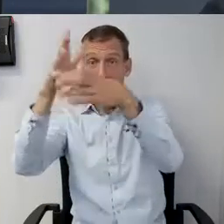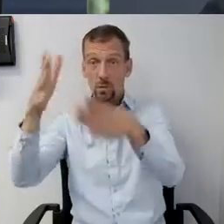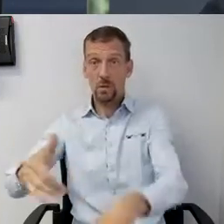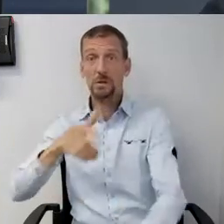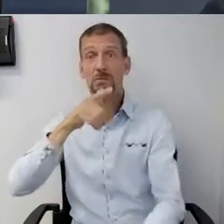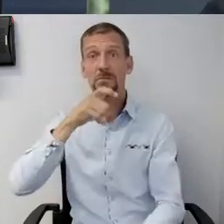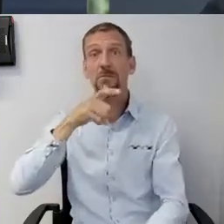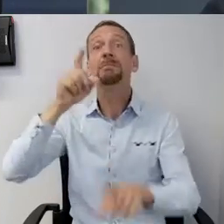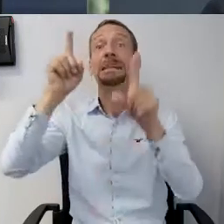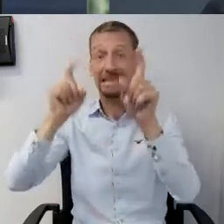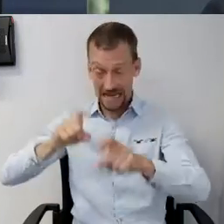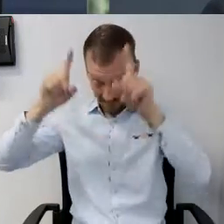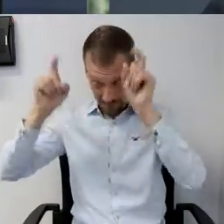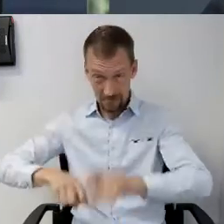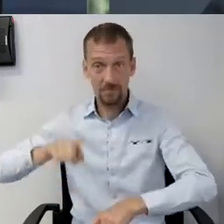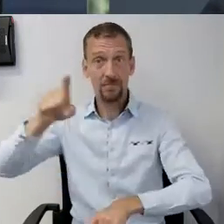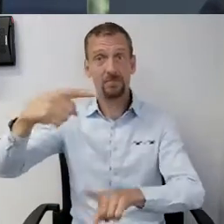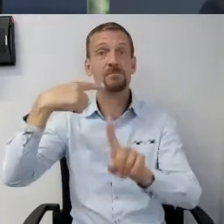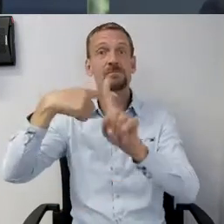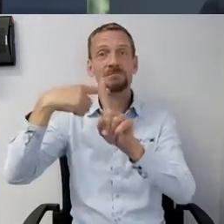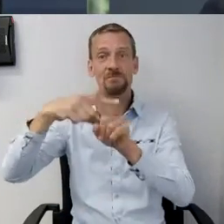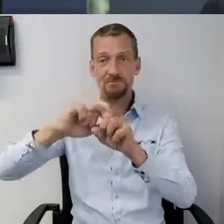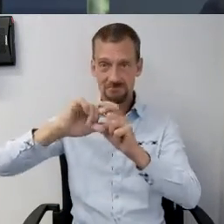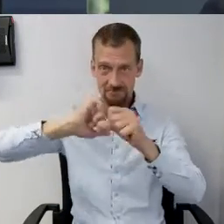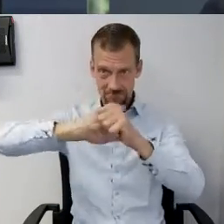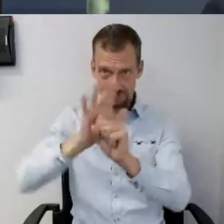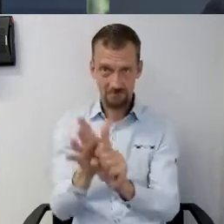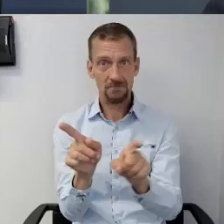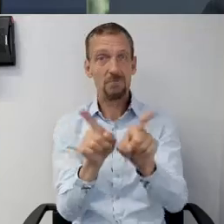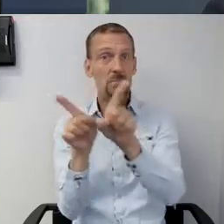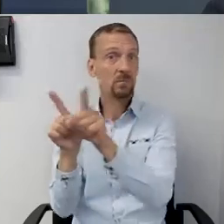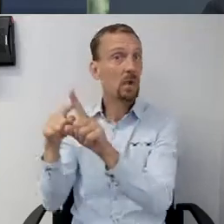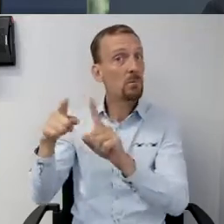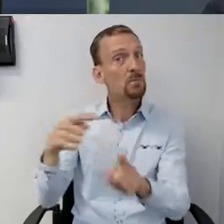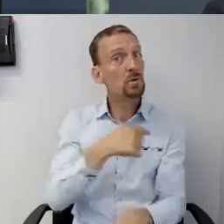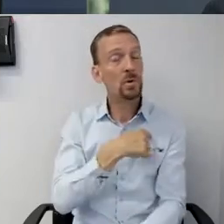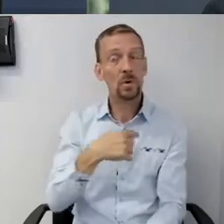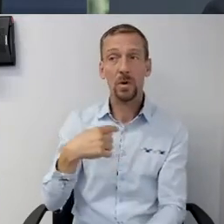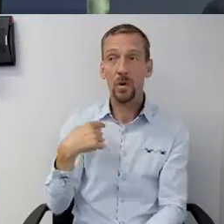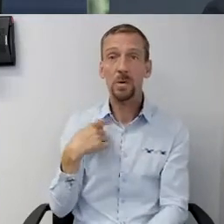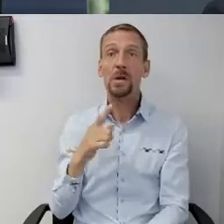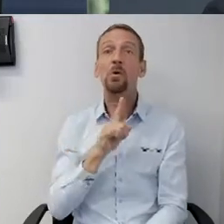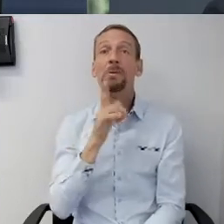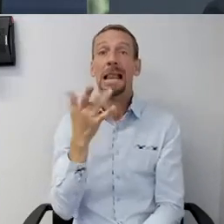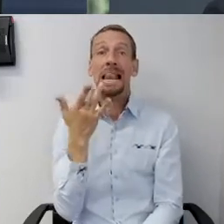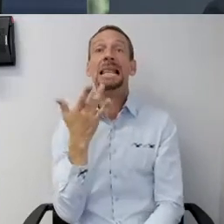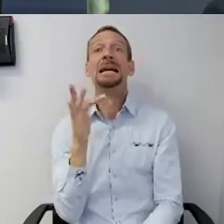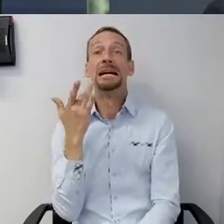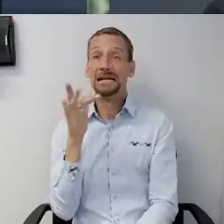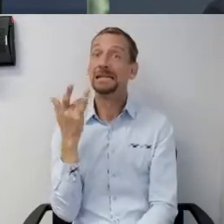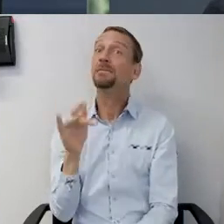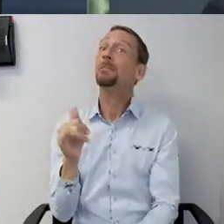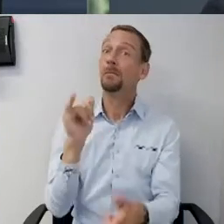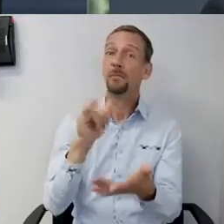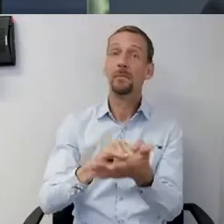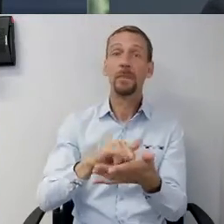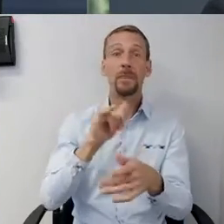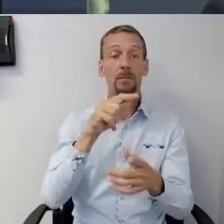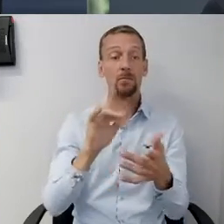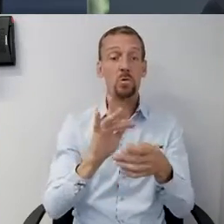that have tested positive as well. And we were very fortunate in that some of the early